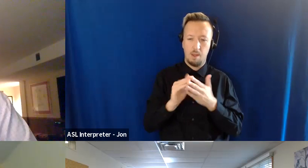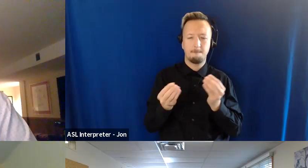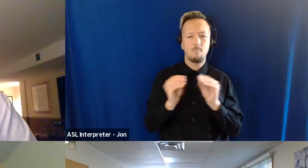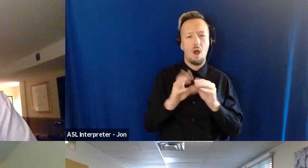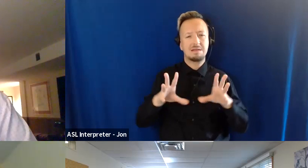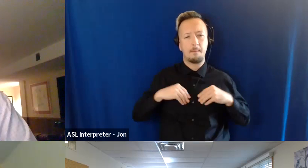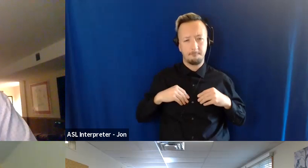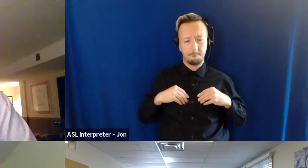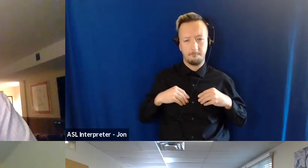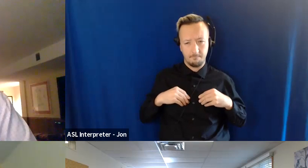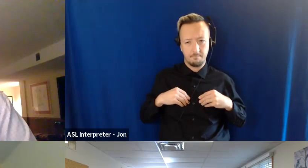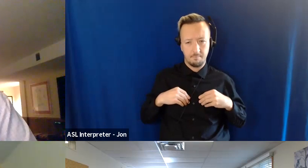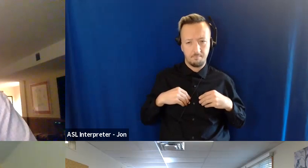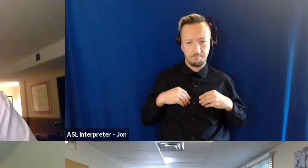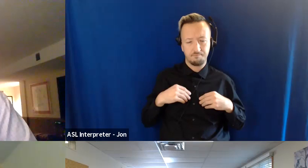because like